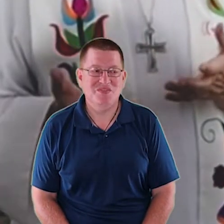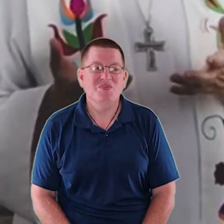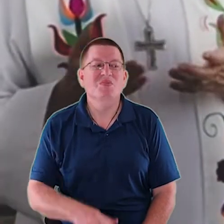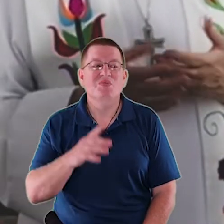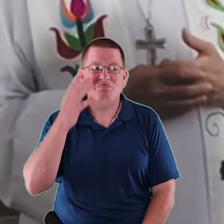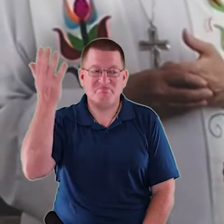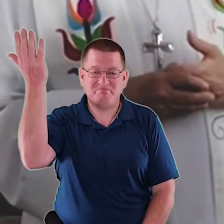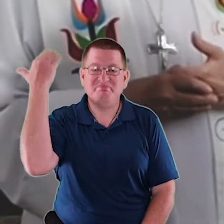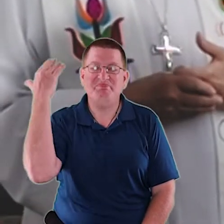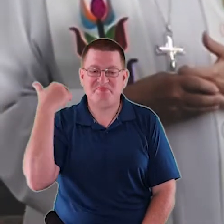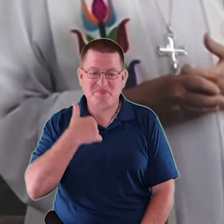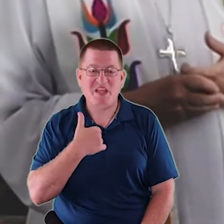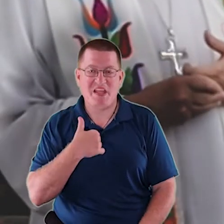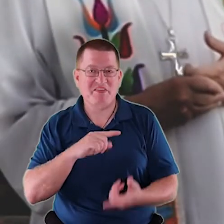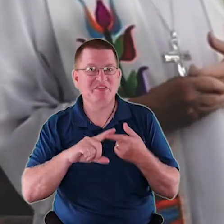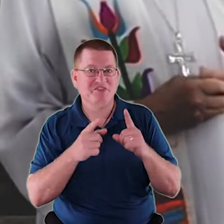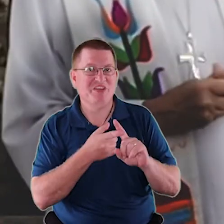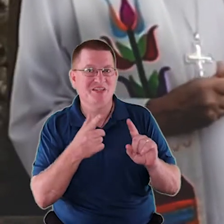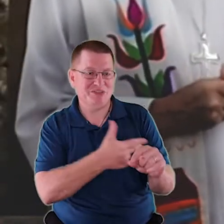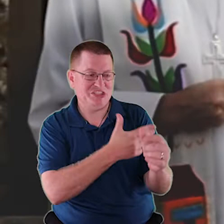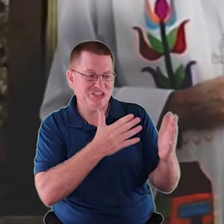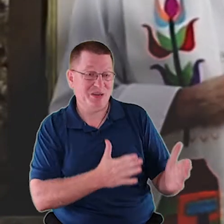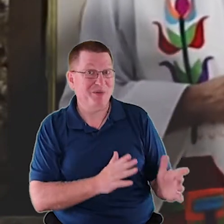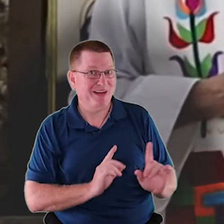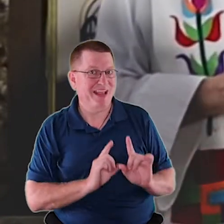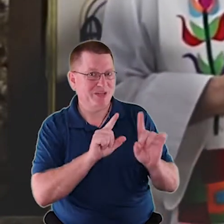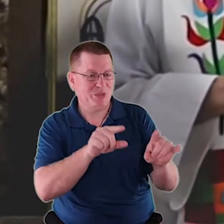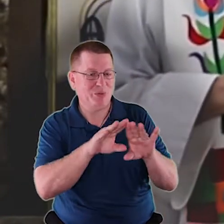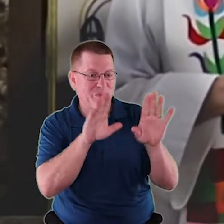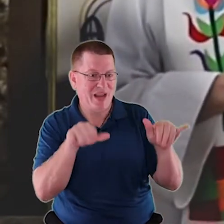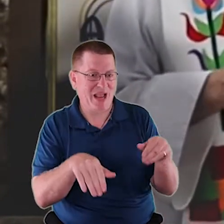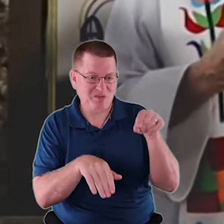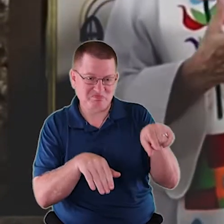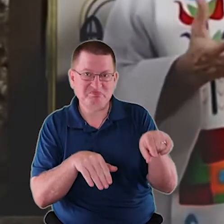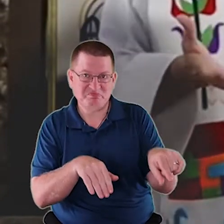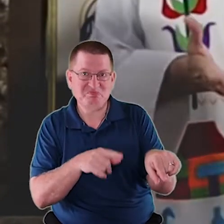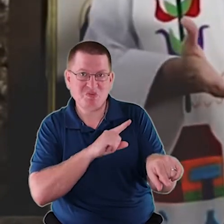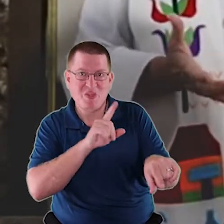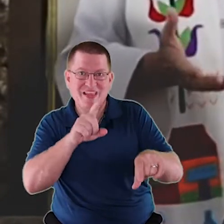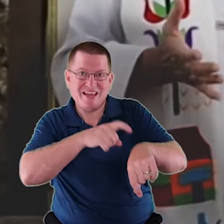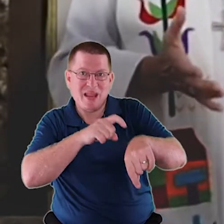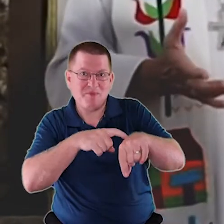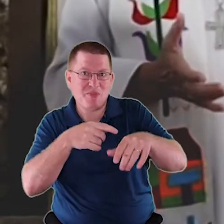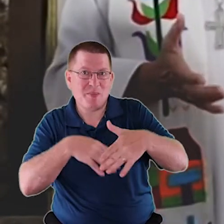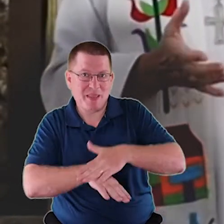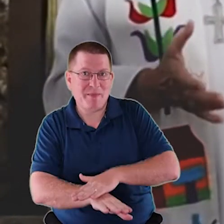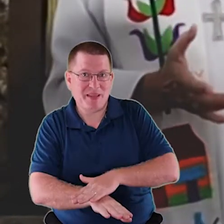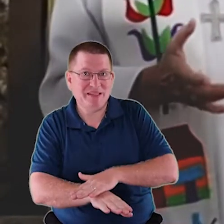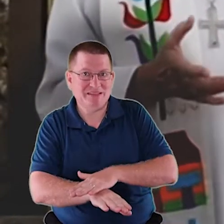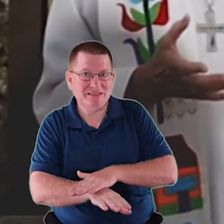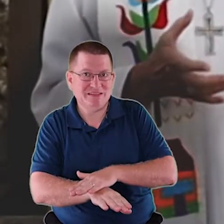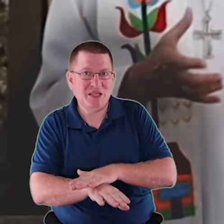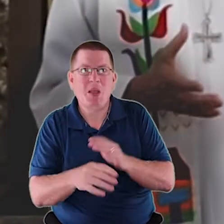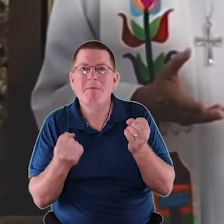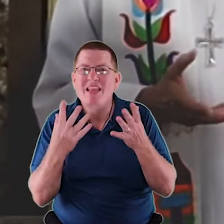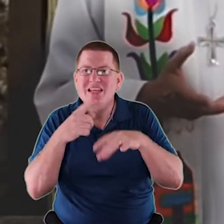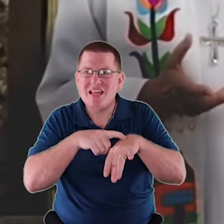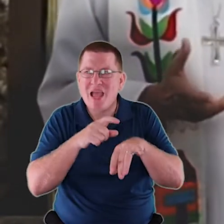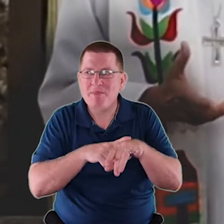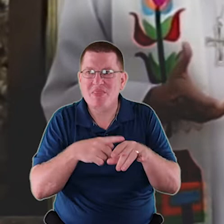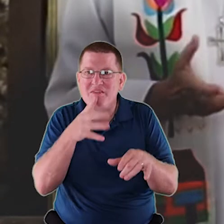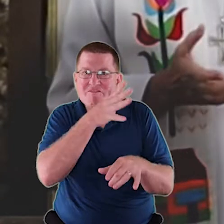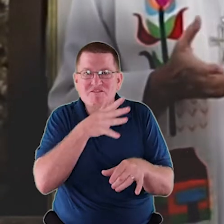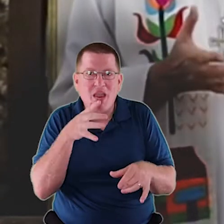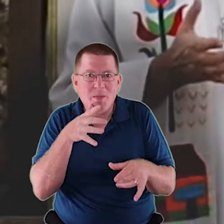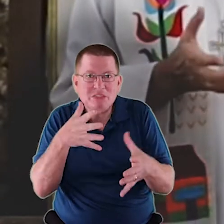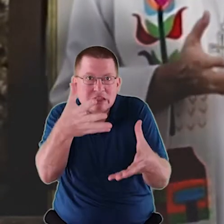I was once at the home of a shepherd friend during lambing season. Often, shepherds help with the birth, catching the